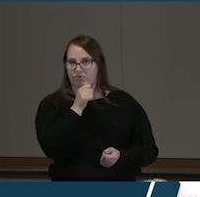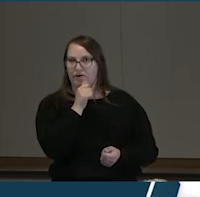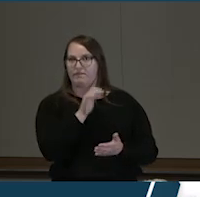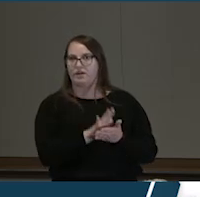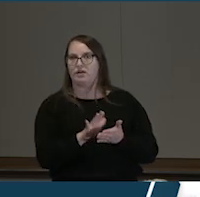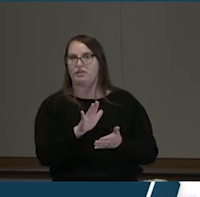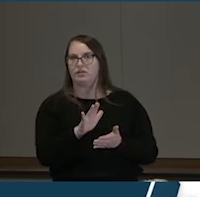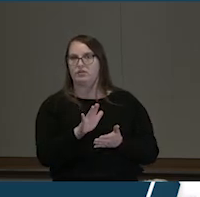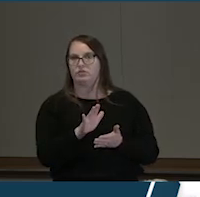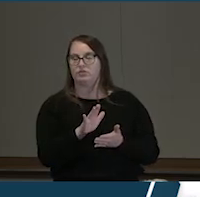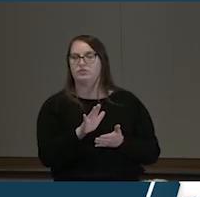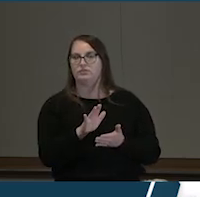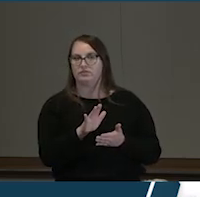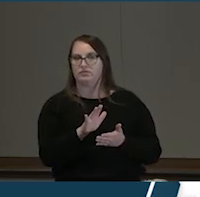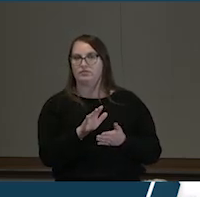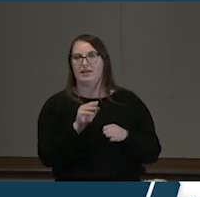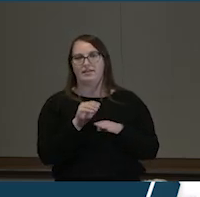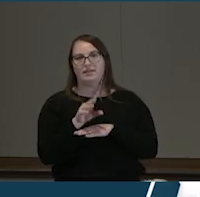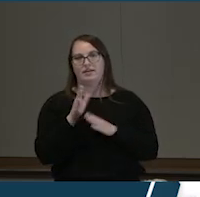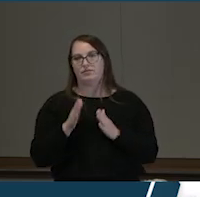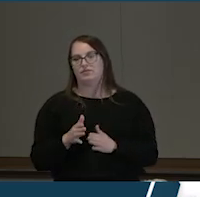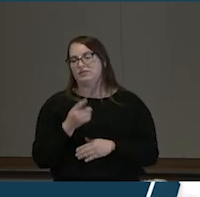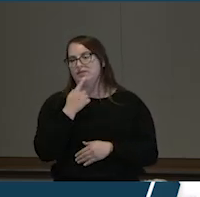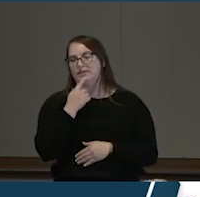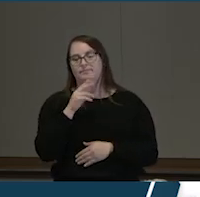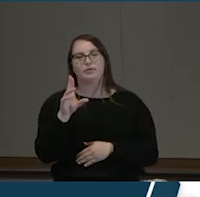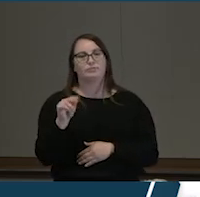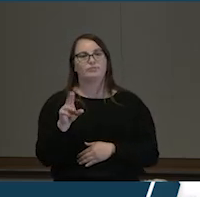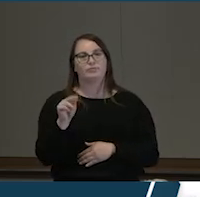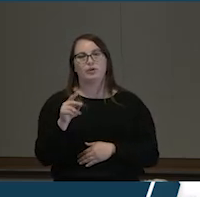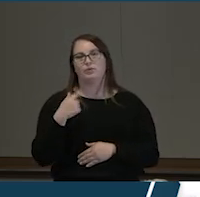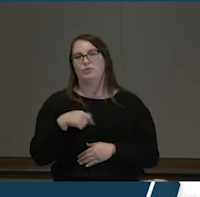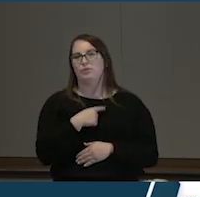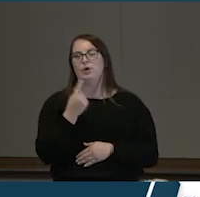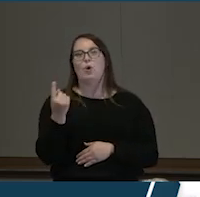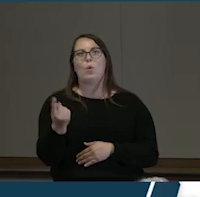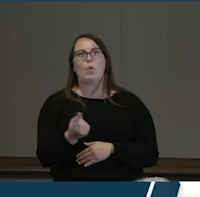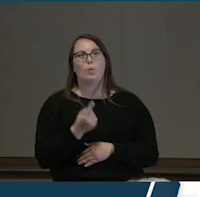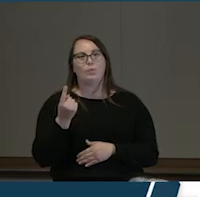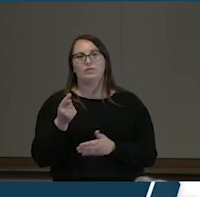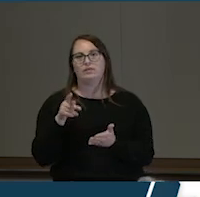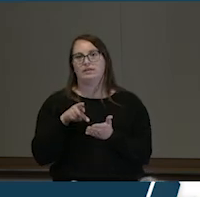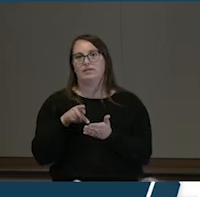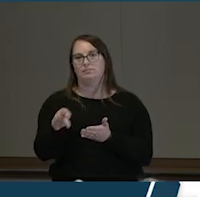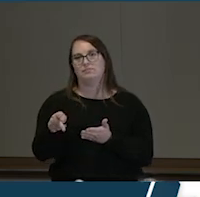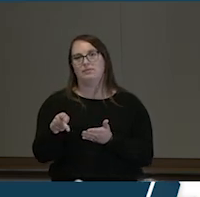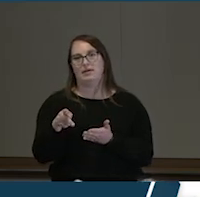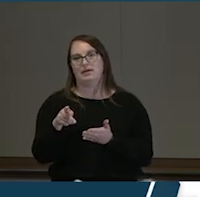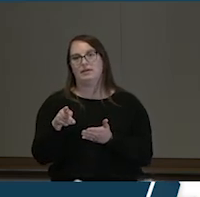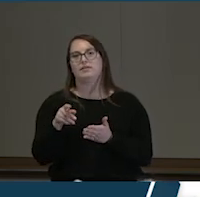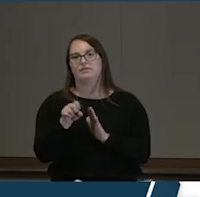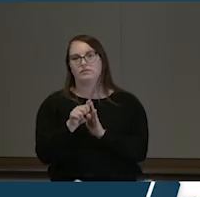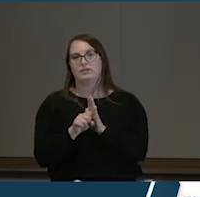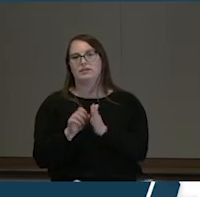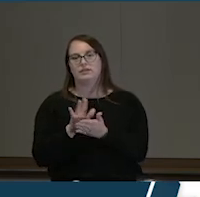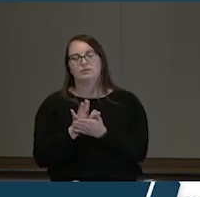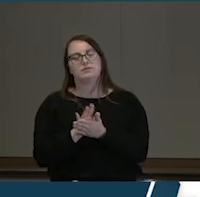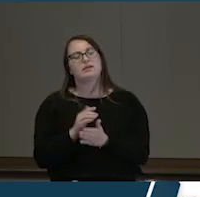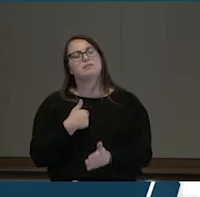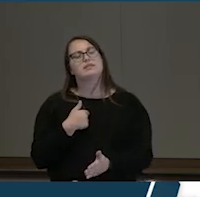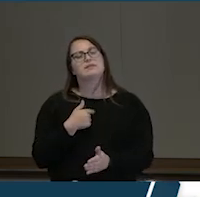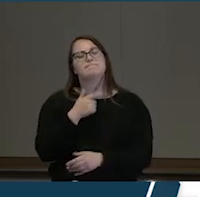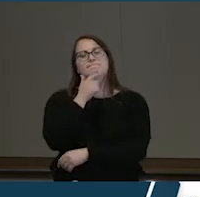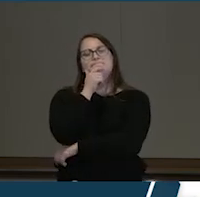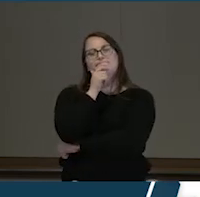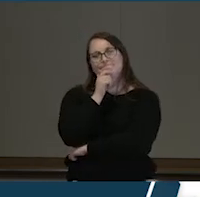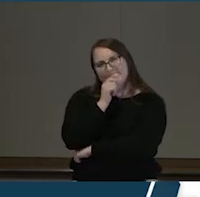Oh, no. We don't do that. We only pay for state schools. And and that was one of my moments where I was like, I